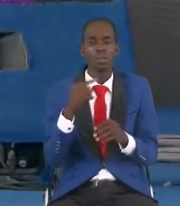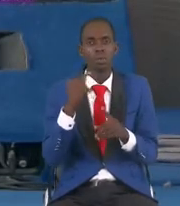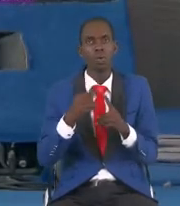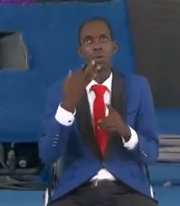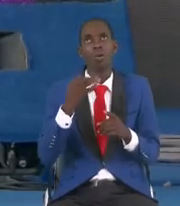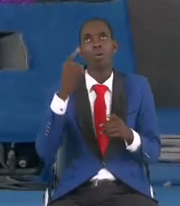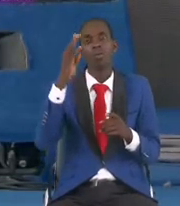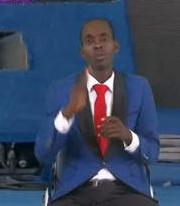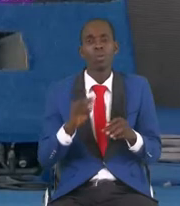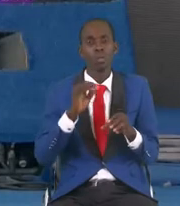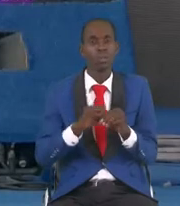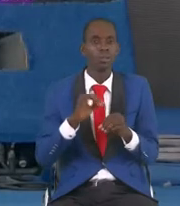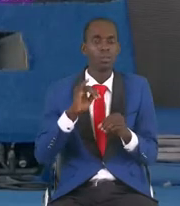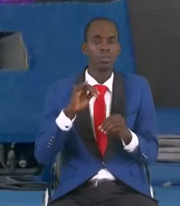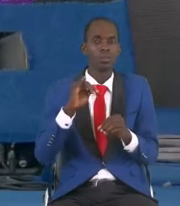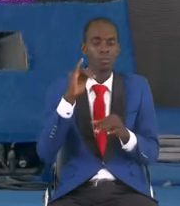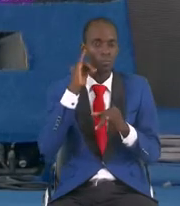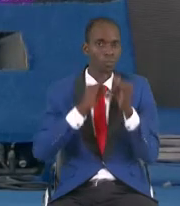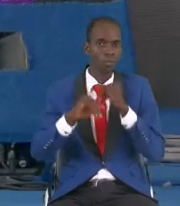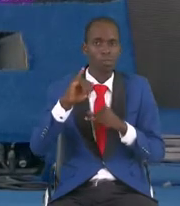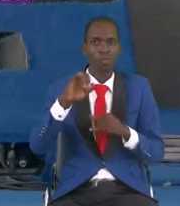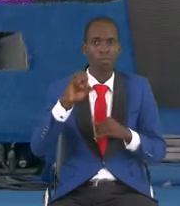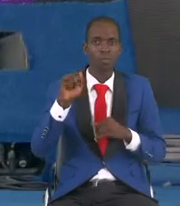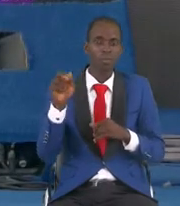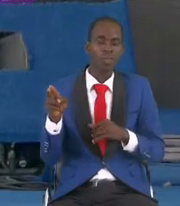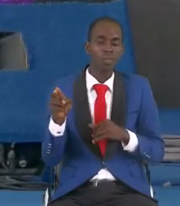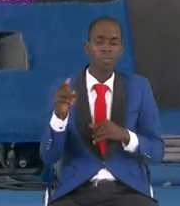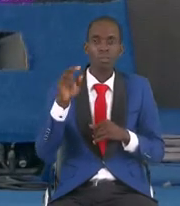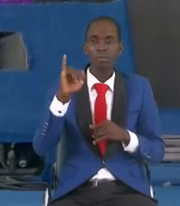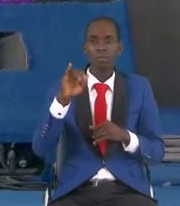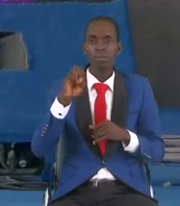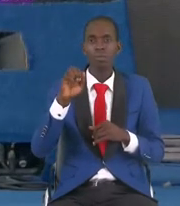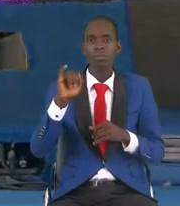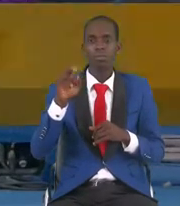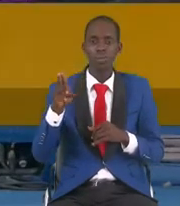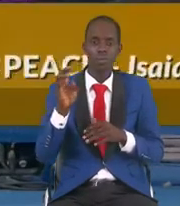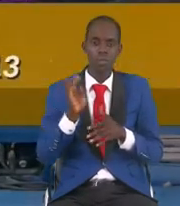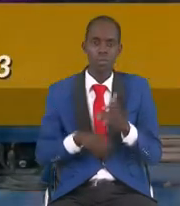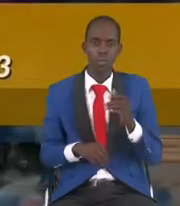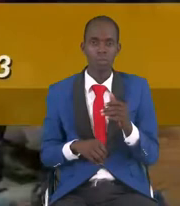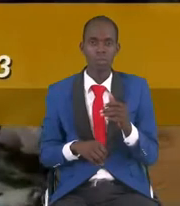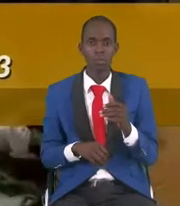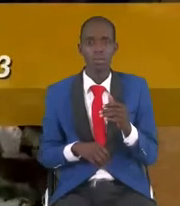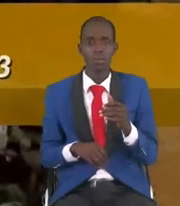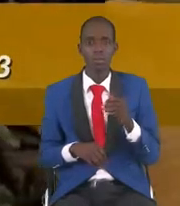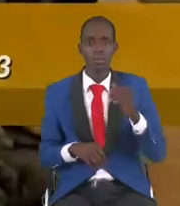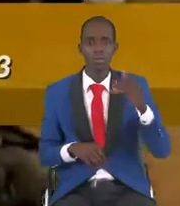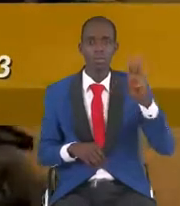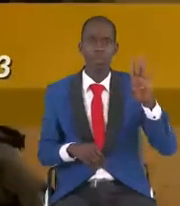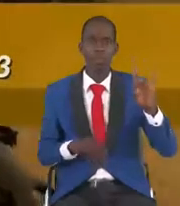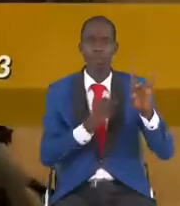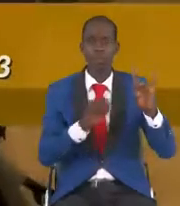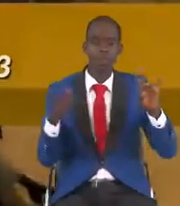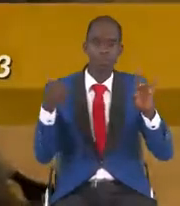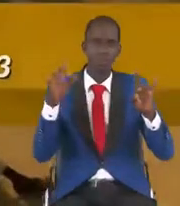chapter 48, reading from verse 18, oh, that thou art hearkened to my